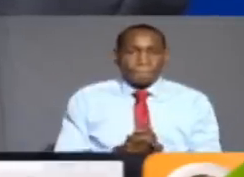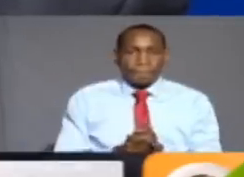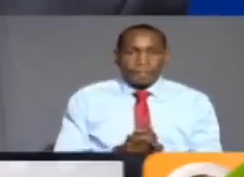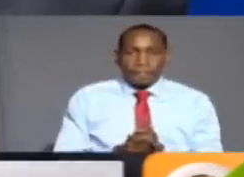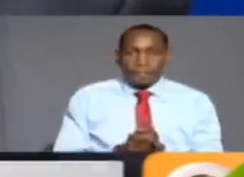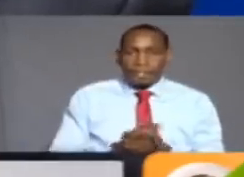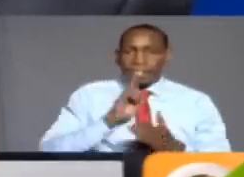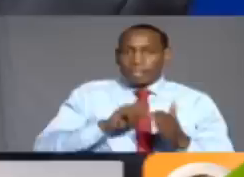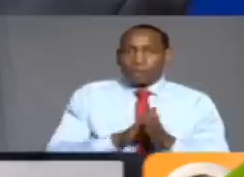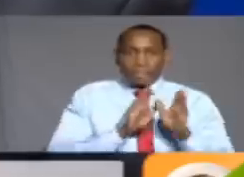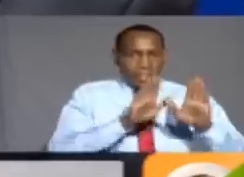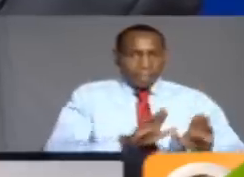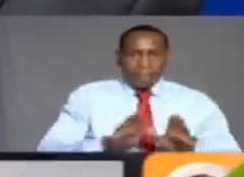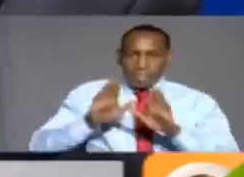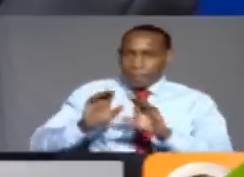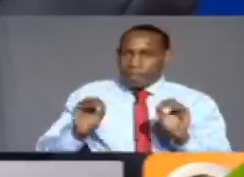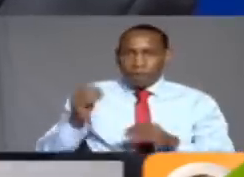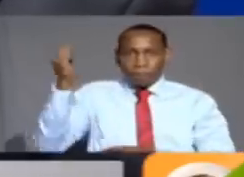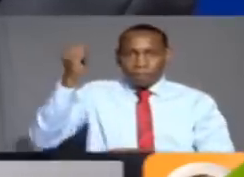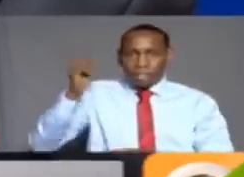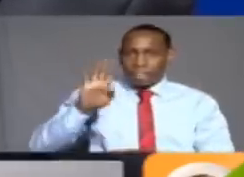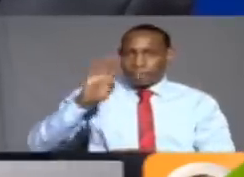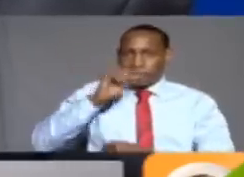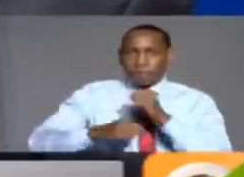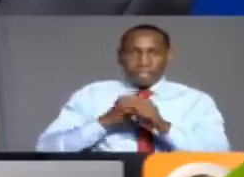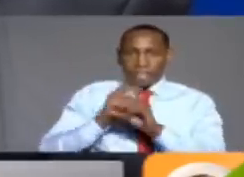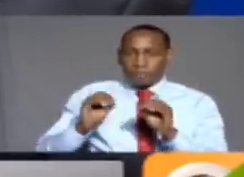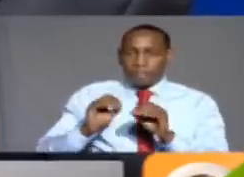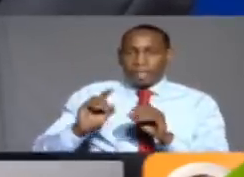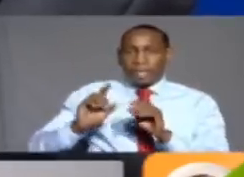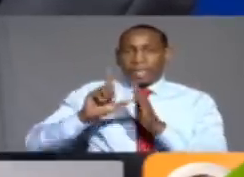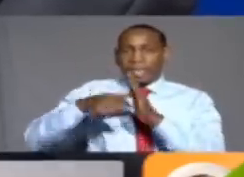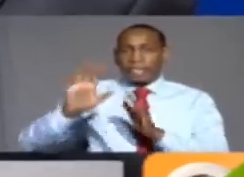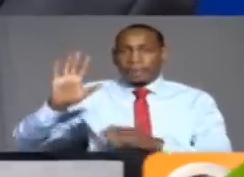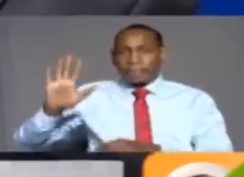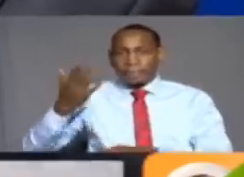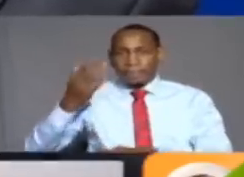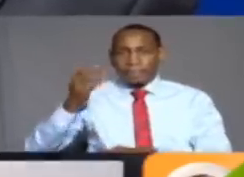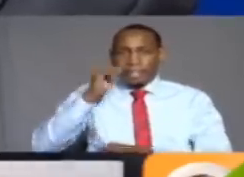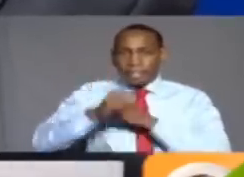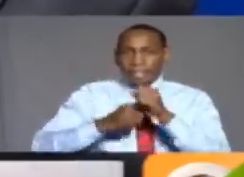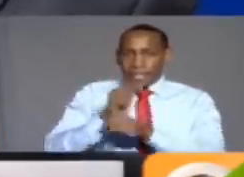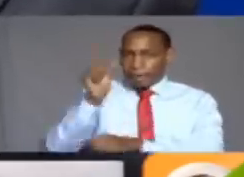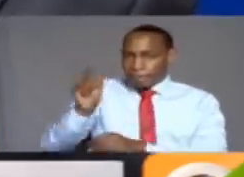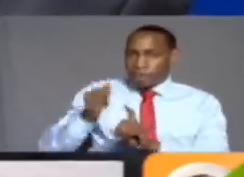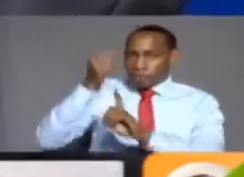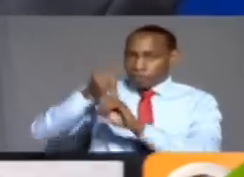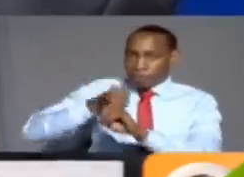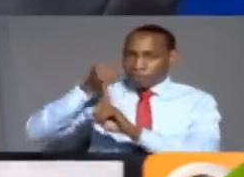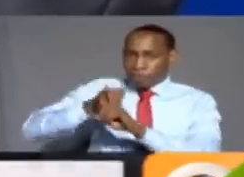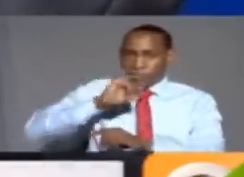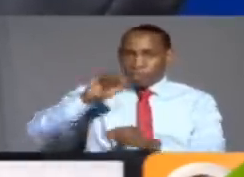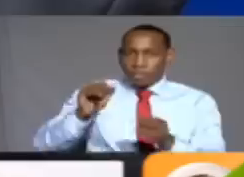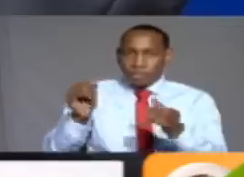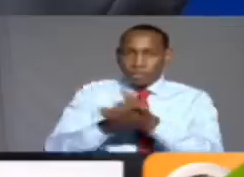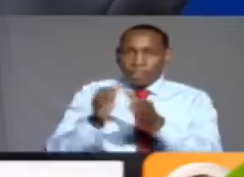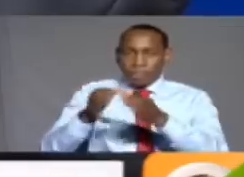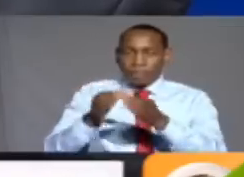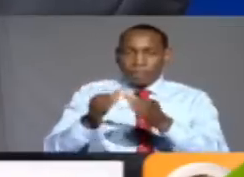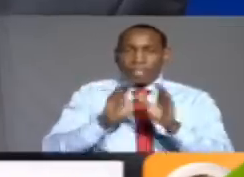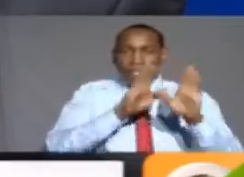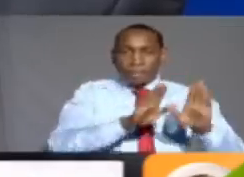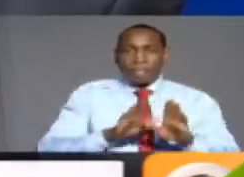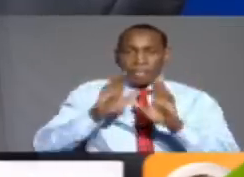And he told us not to campaign, not to do politics for 4 years, and then in the fifth year, he would be the person who would champion the Jubilee campaign and presidential candidate